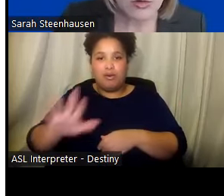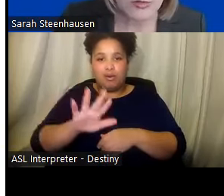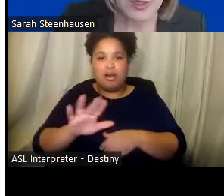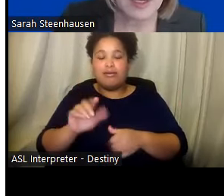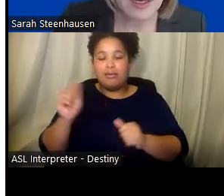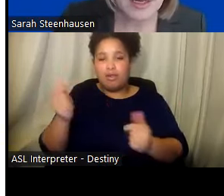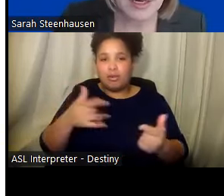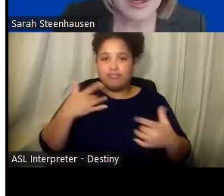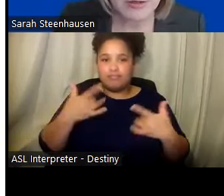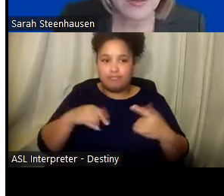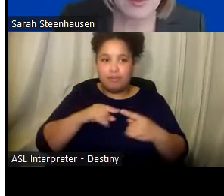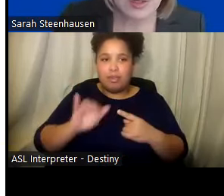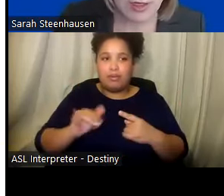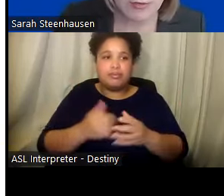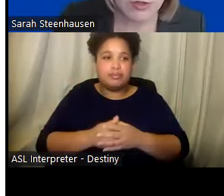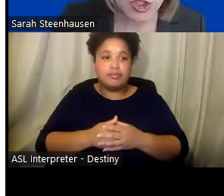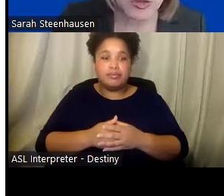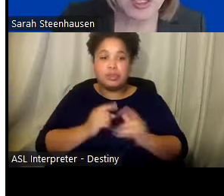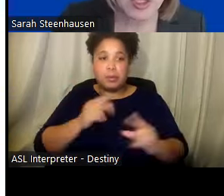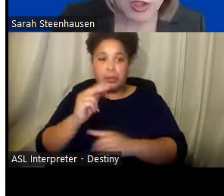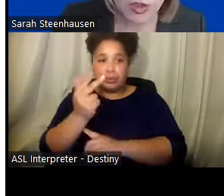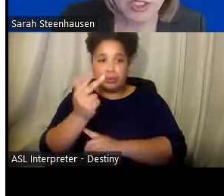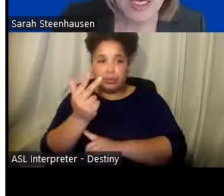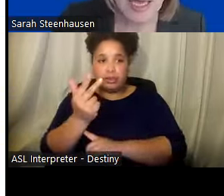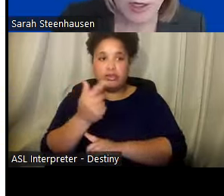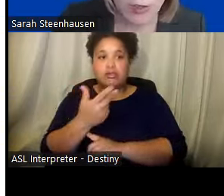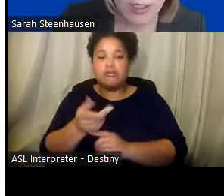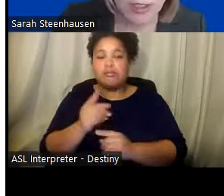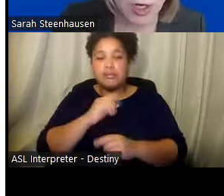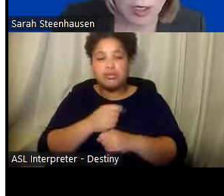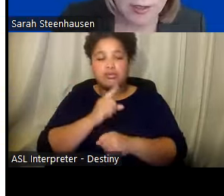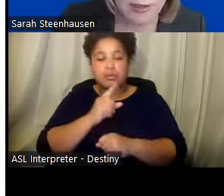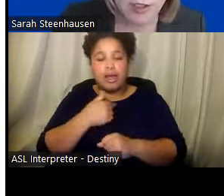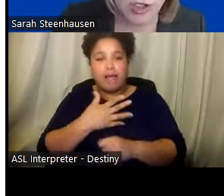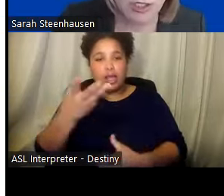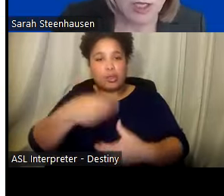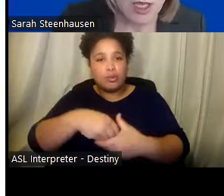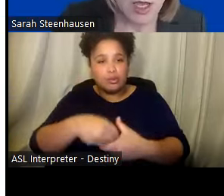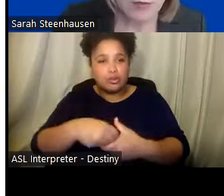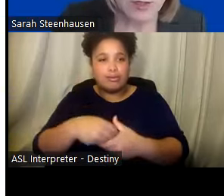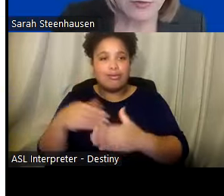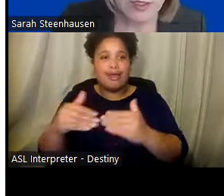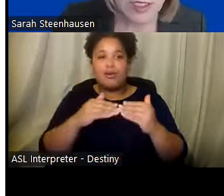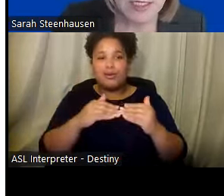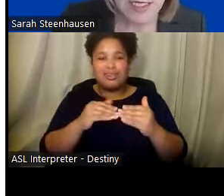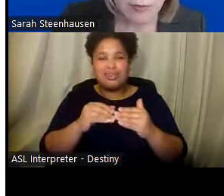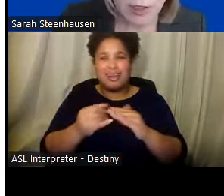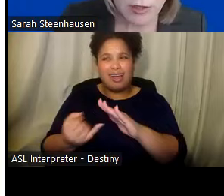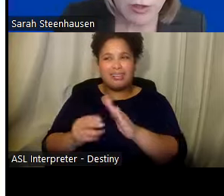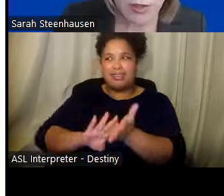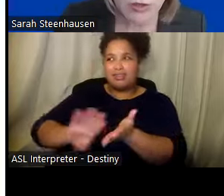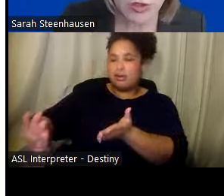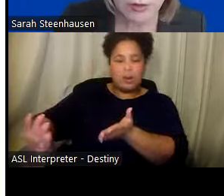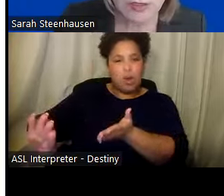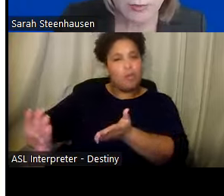In goal 3, area of ensuring inclusion and equity and not isolation, we've seen $10